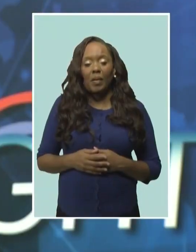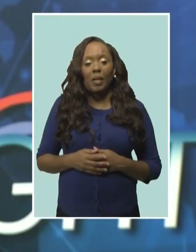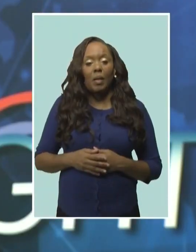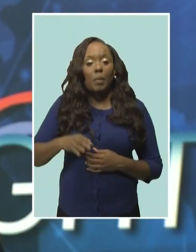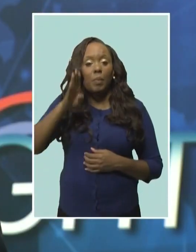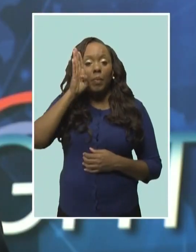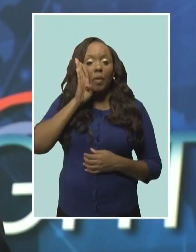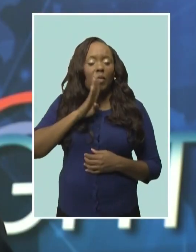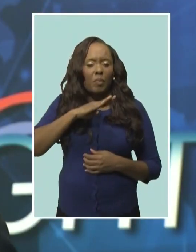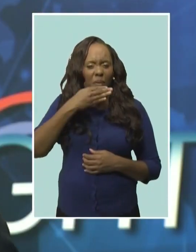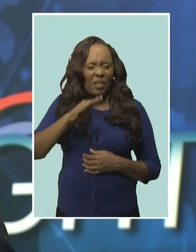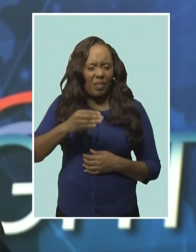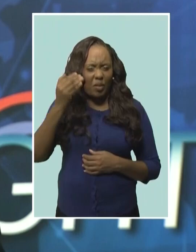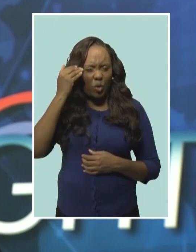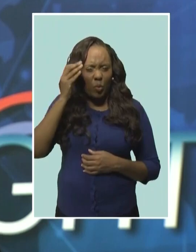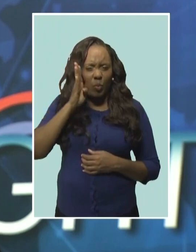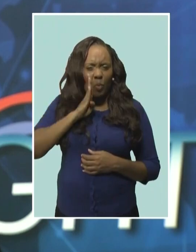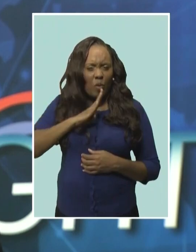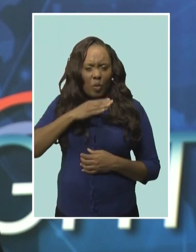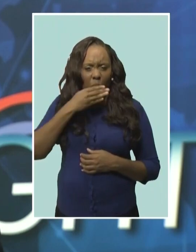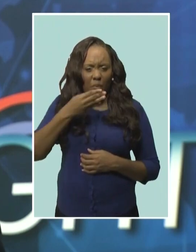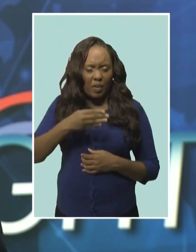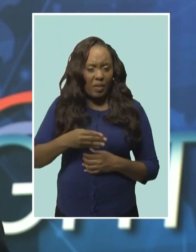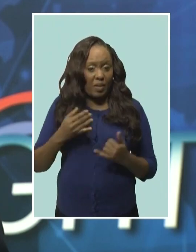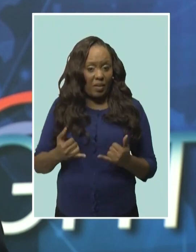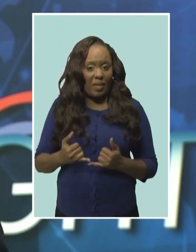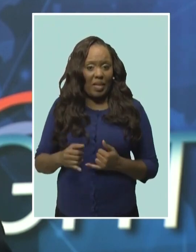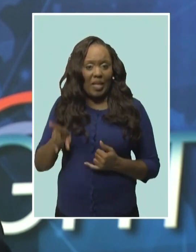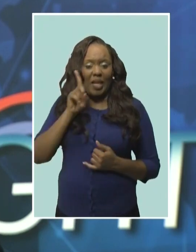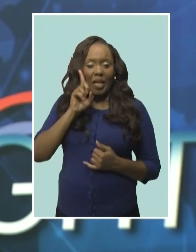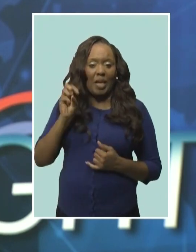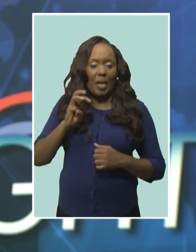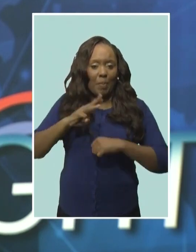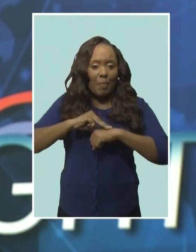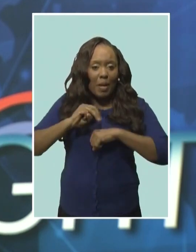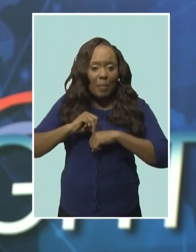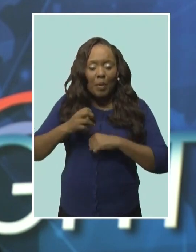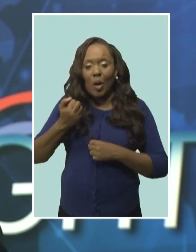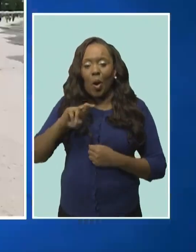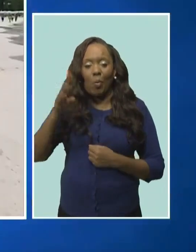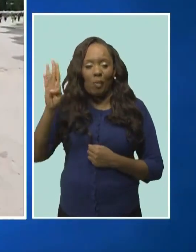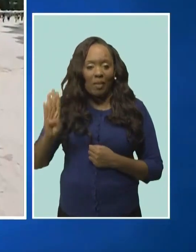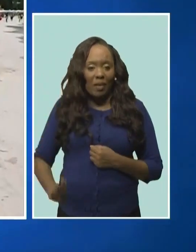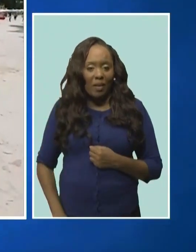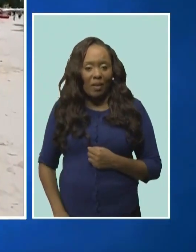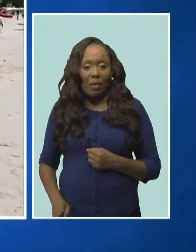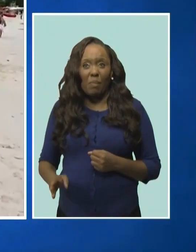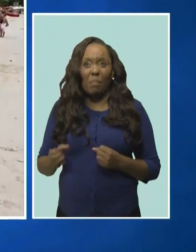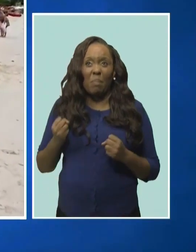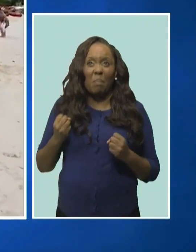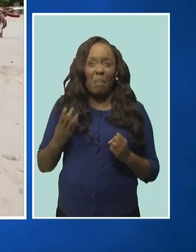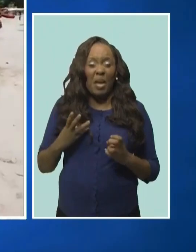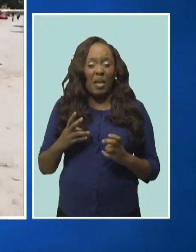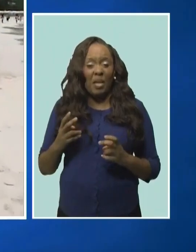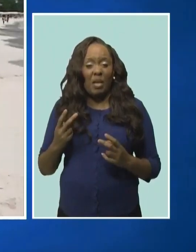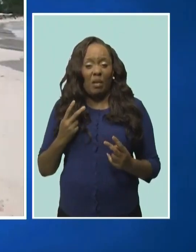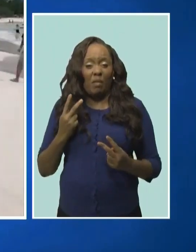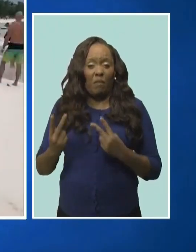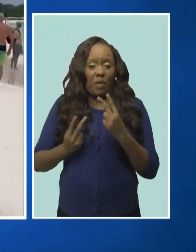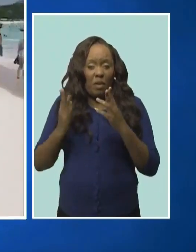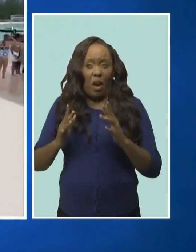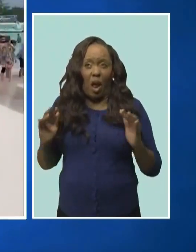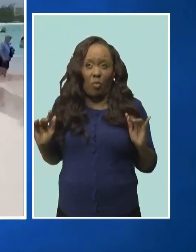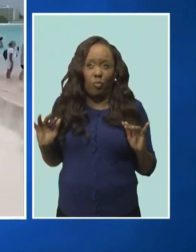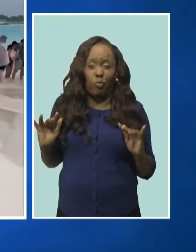Browns Beach today took on a Miami or Rio Beach-like atmosphere as thousands of tourists descended on the popular